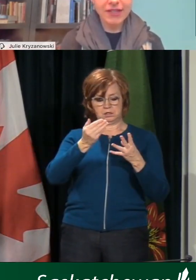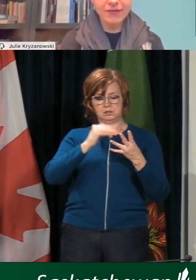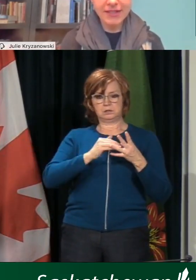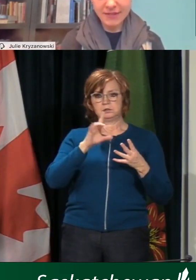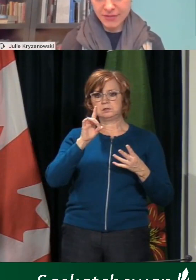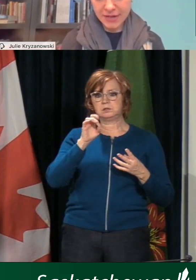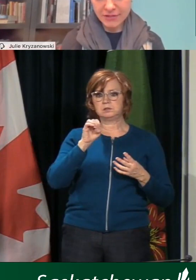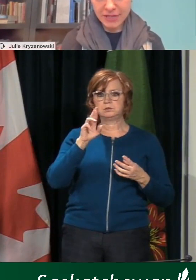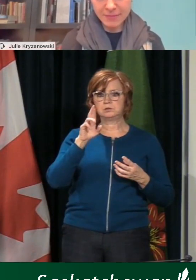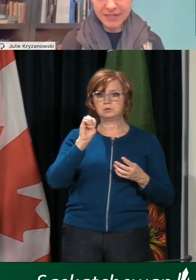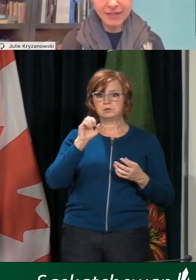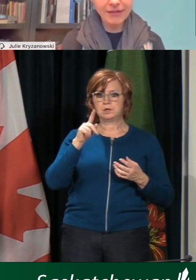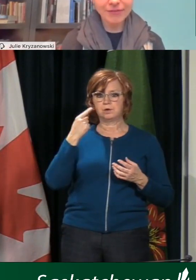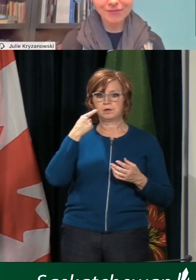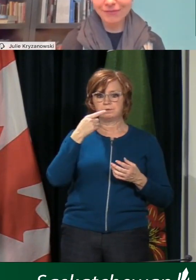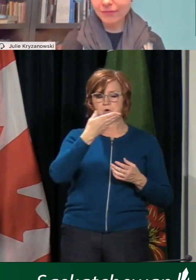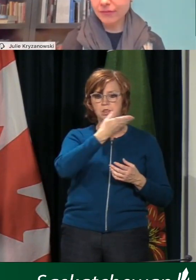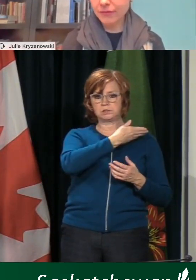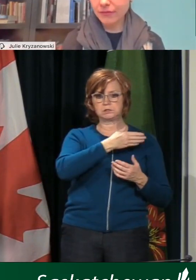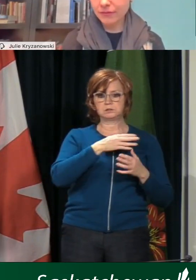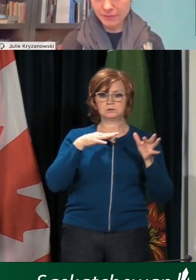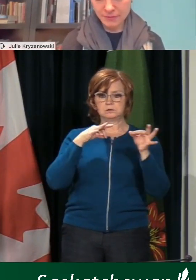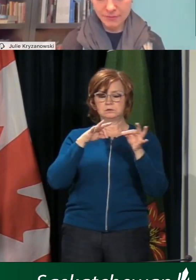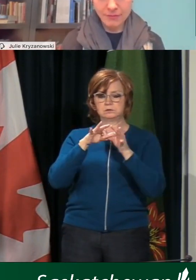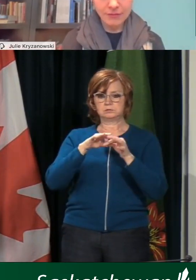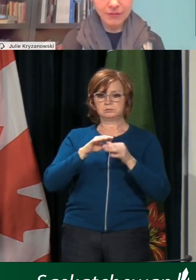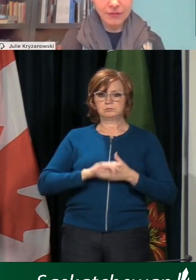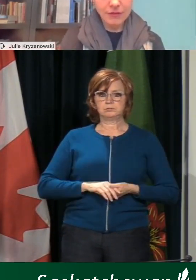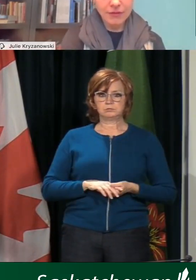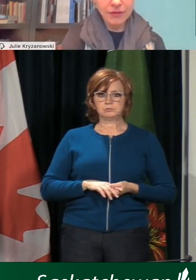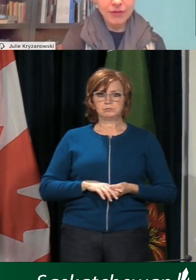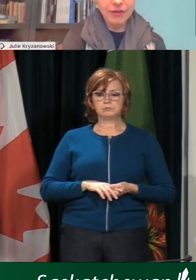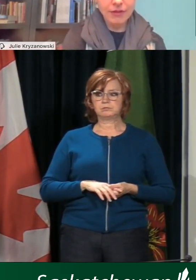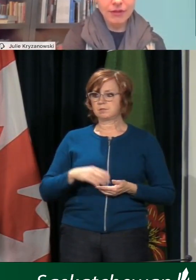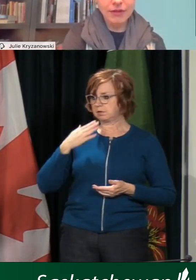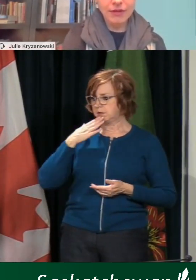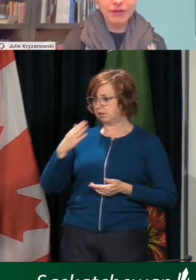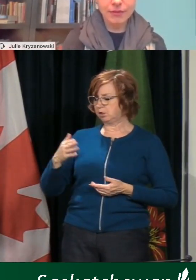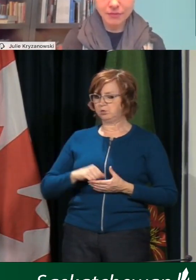the defensive strategy update. Thank you, Dr. Kryzanowski.